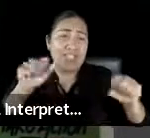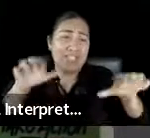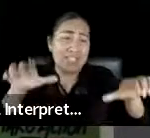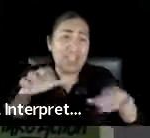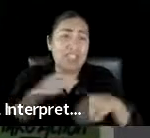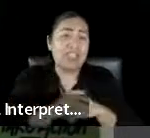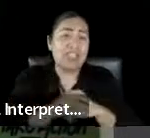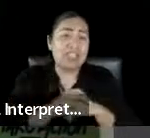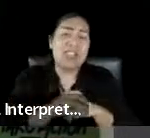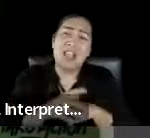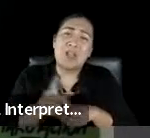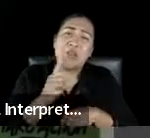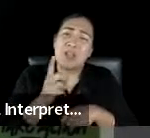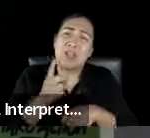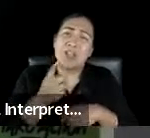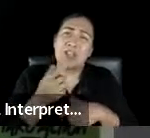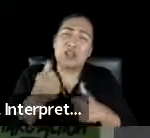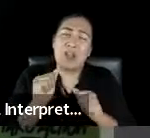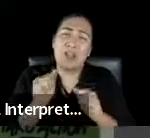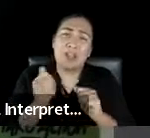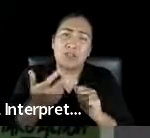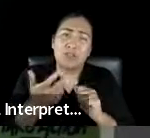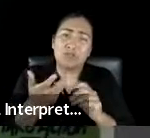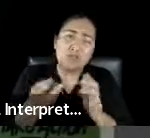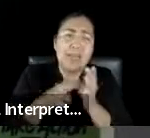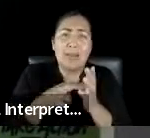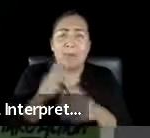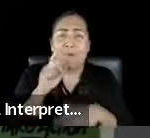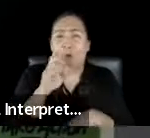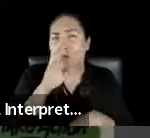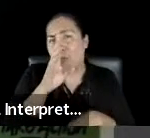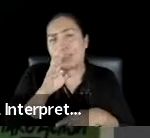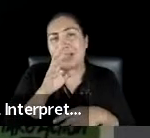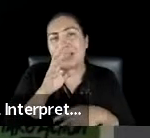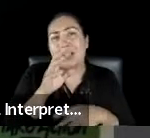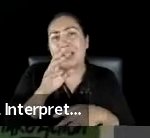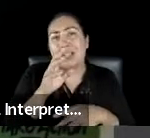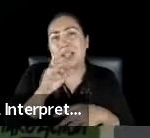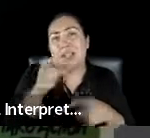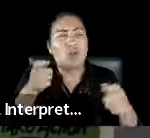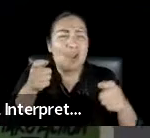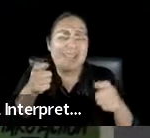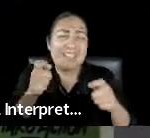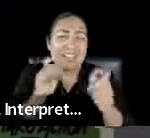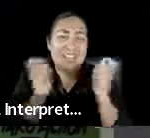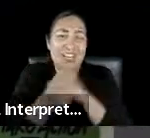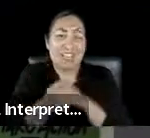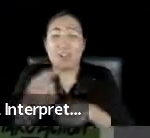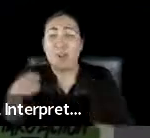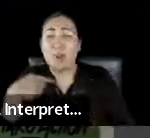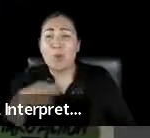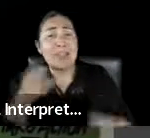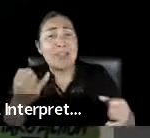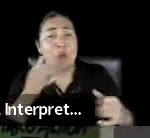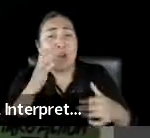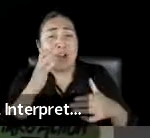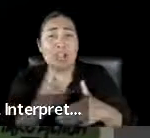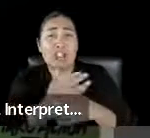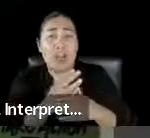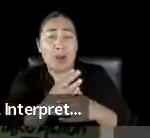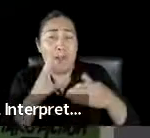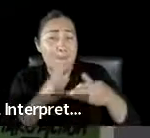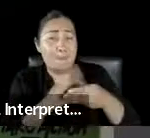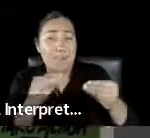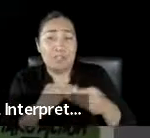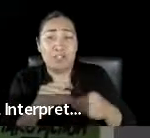standing up to direct change. Now, we want to close with a short message from Blue Shield of California's Blue Sky Mental Health Initiative. Again, they were